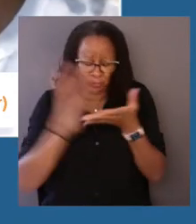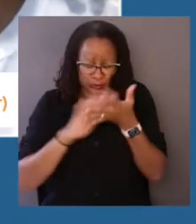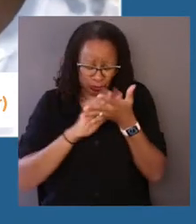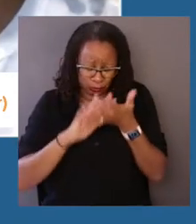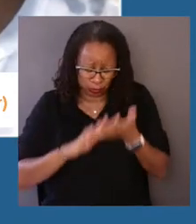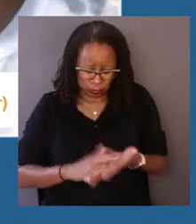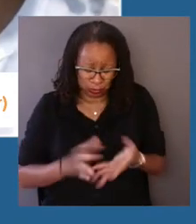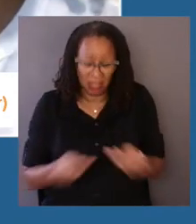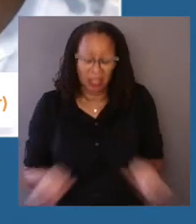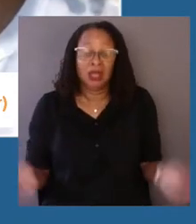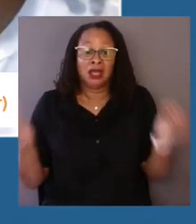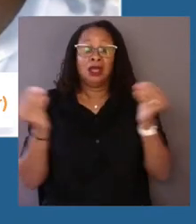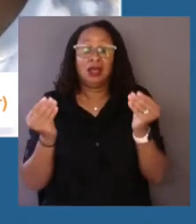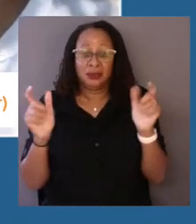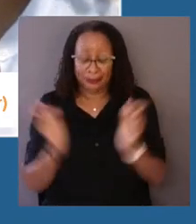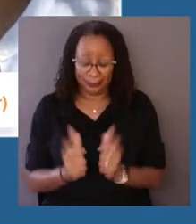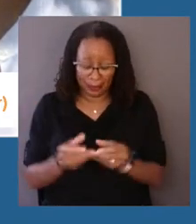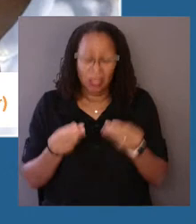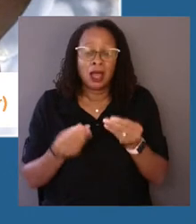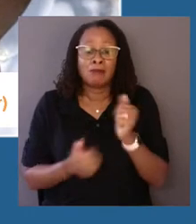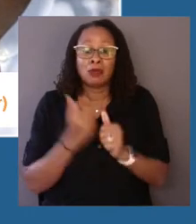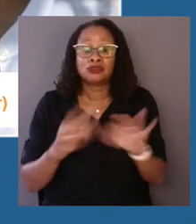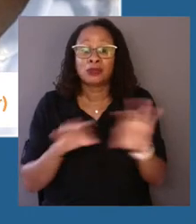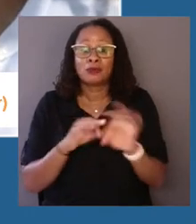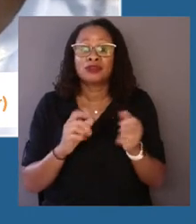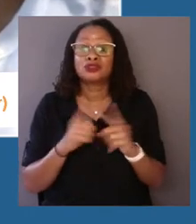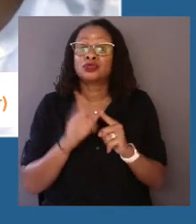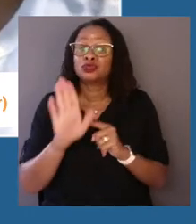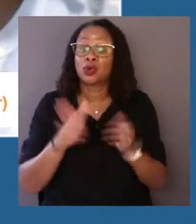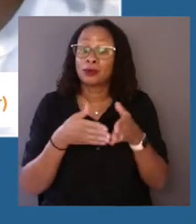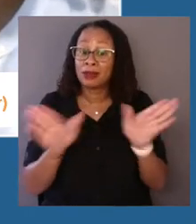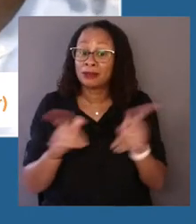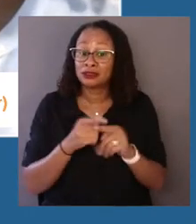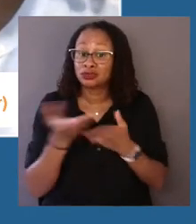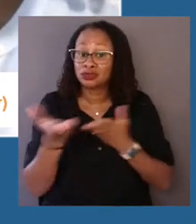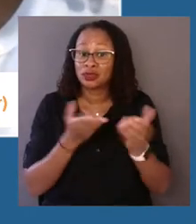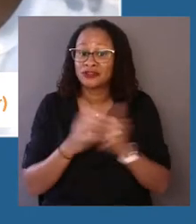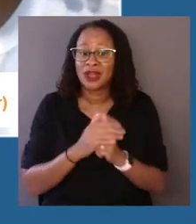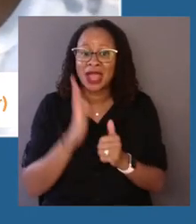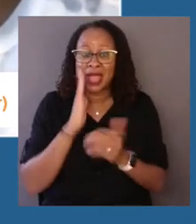the public that you serve, and I'll be asking you more about this in a moment, to know.